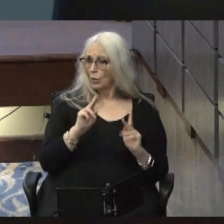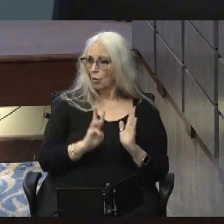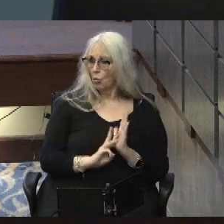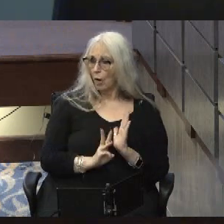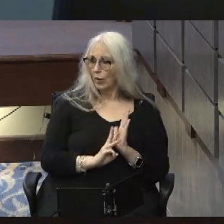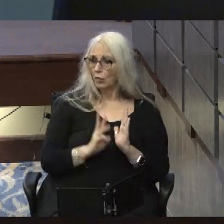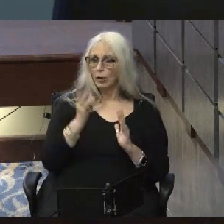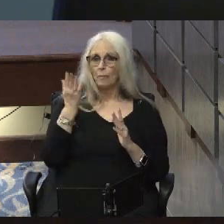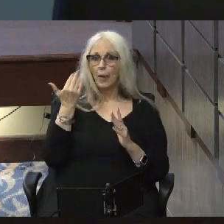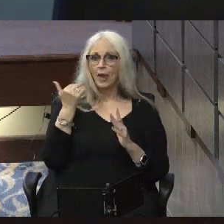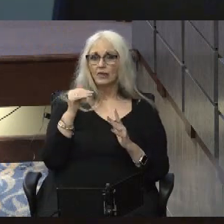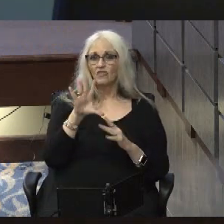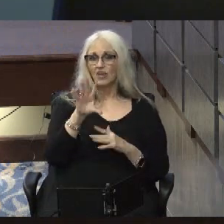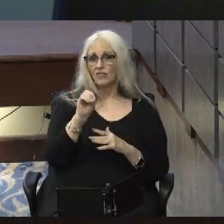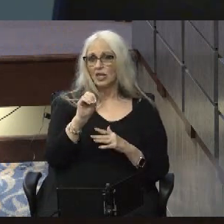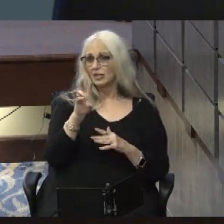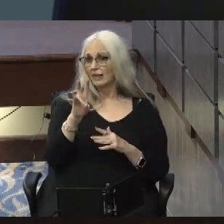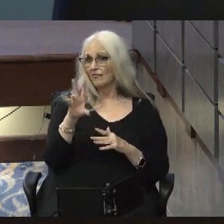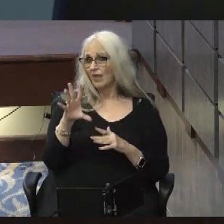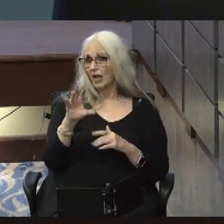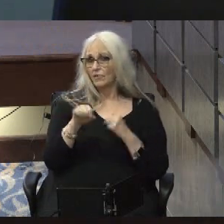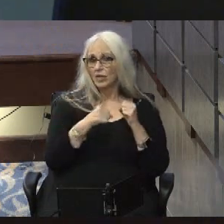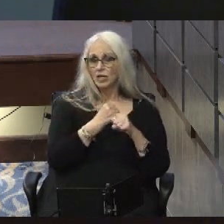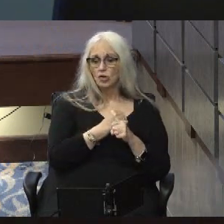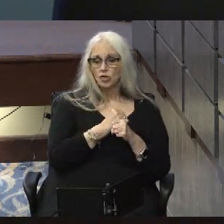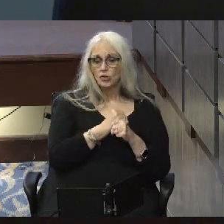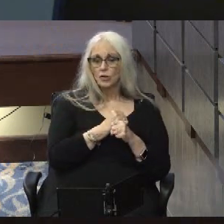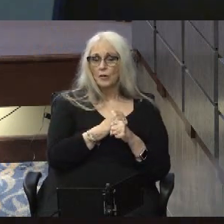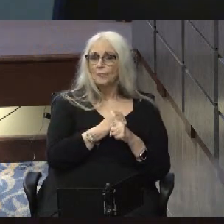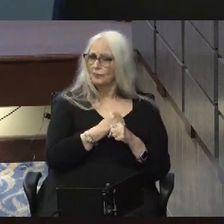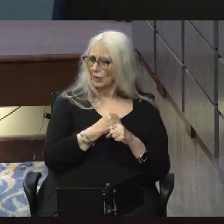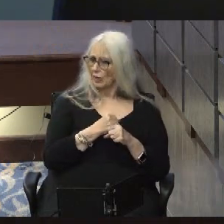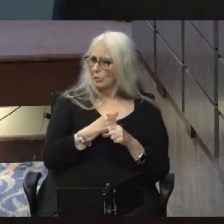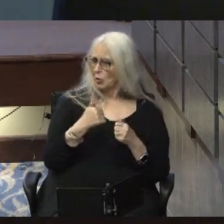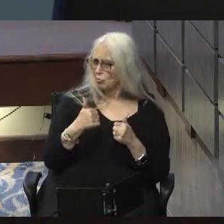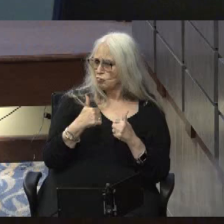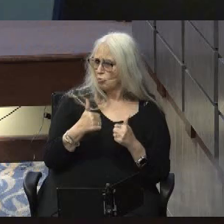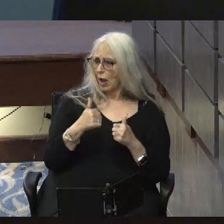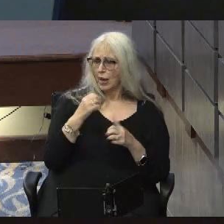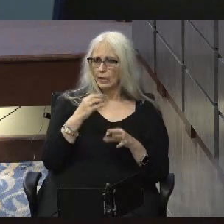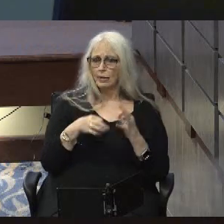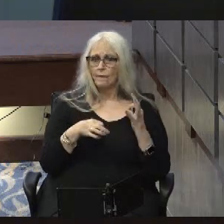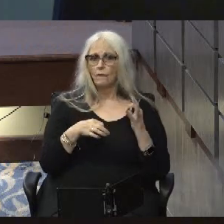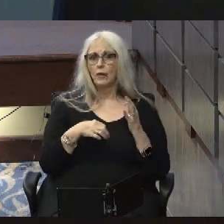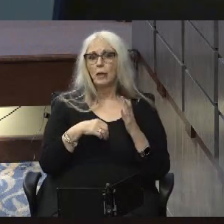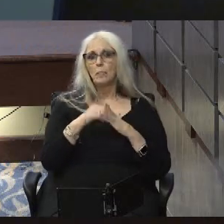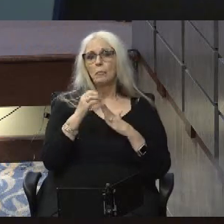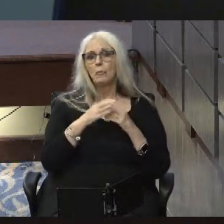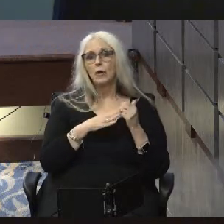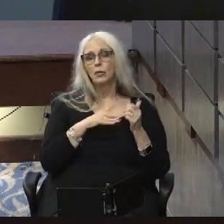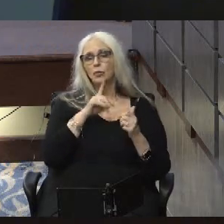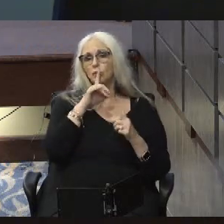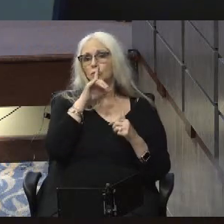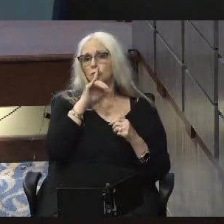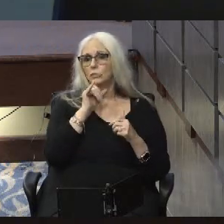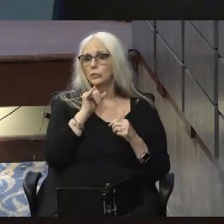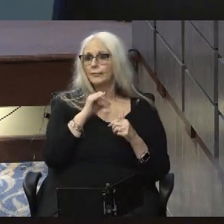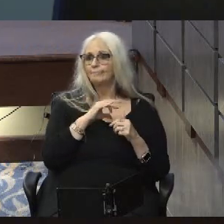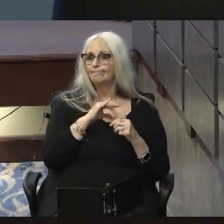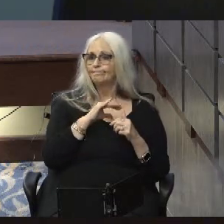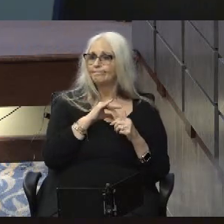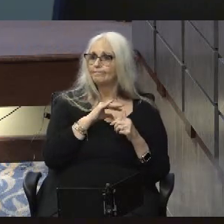last 50, 75 years, 100 years, wouldn't it be great if we built out a really super-looking